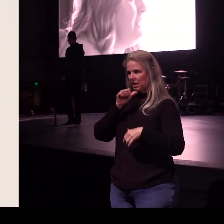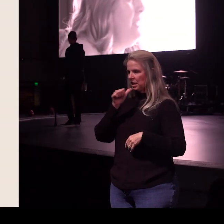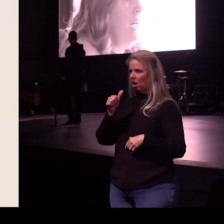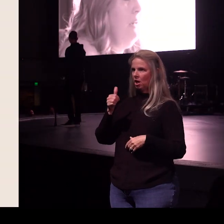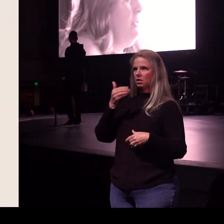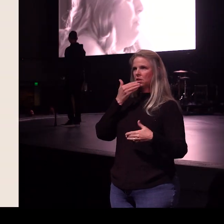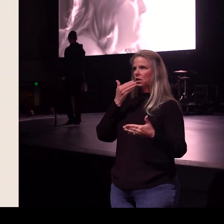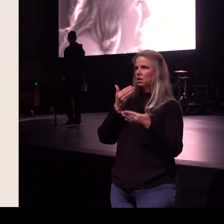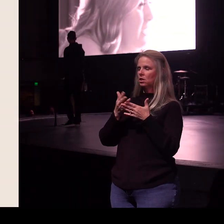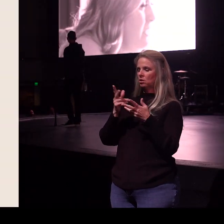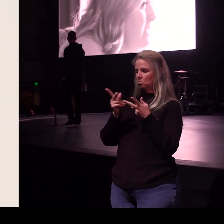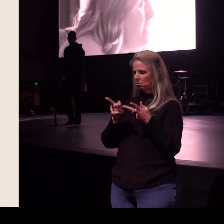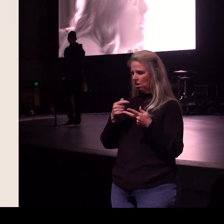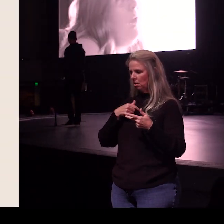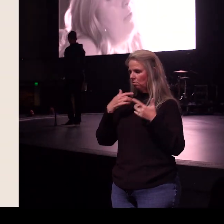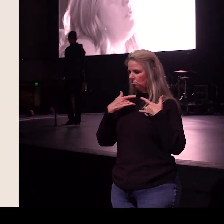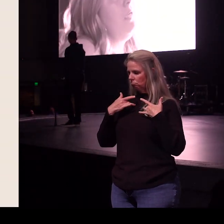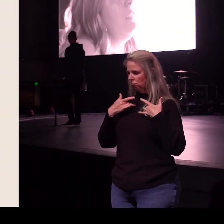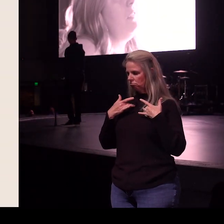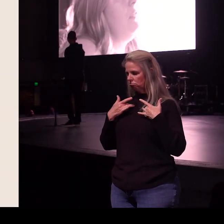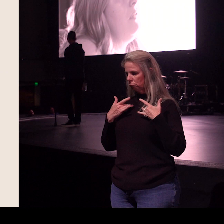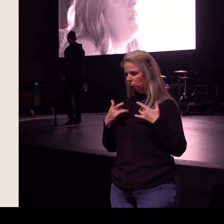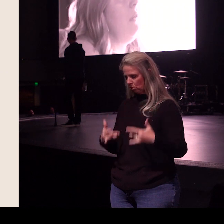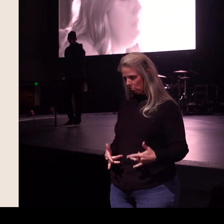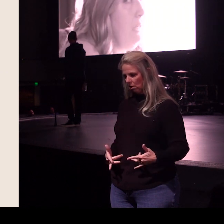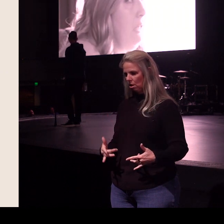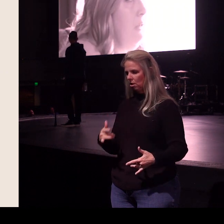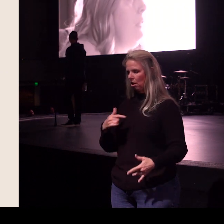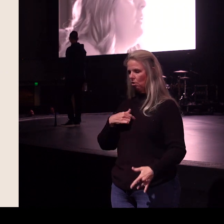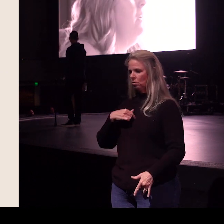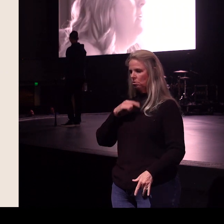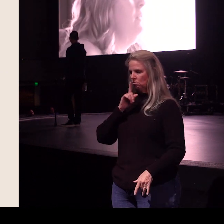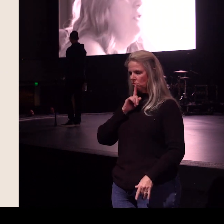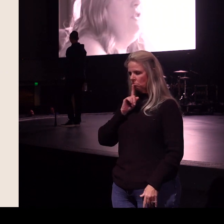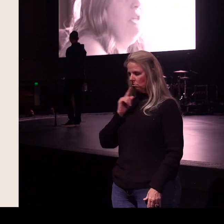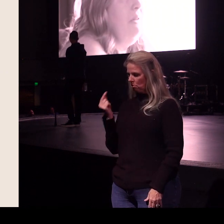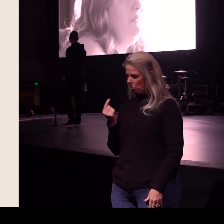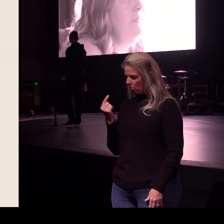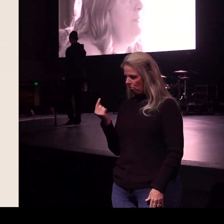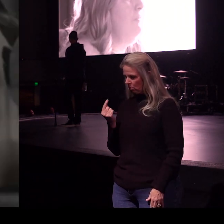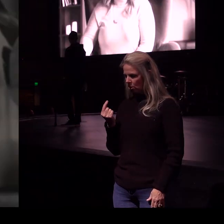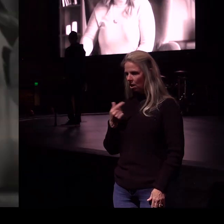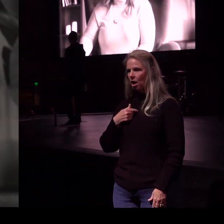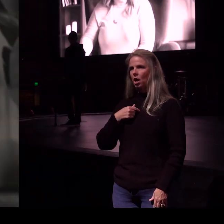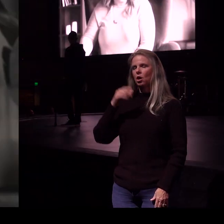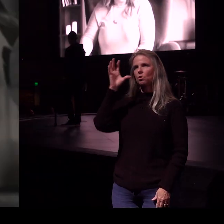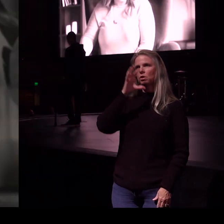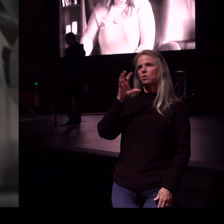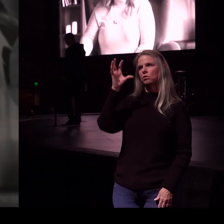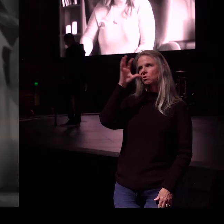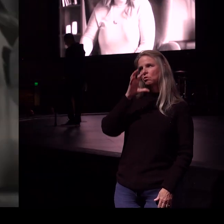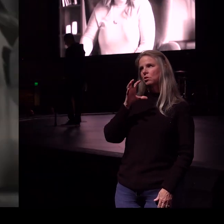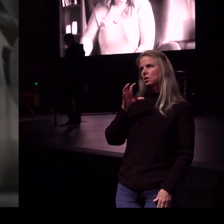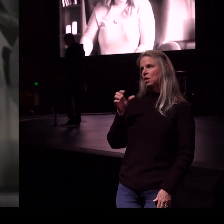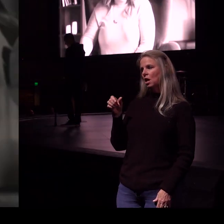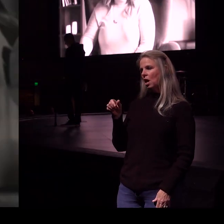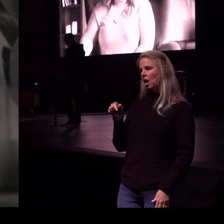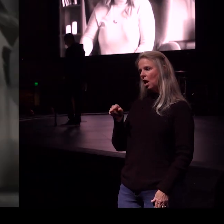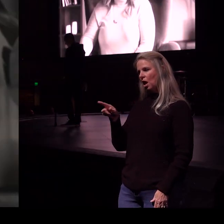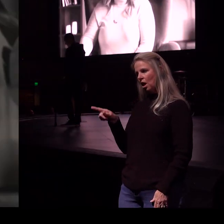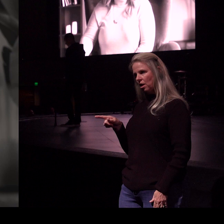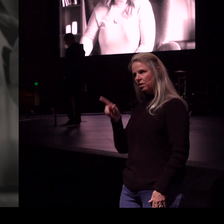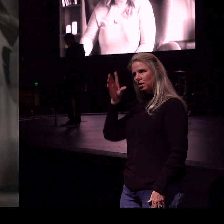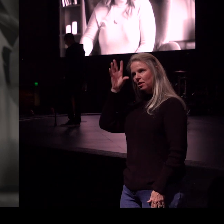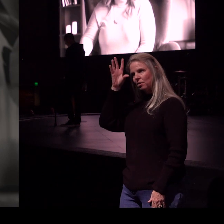place. I was depressed. I was lonely. I was searching for these boys